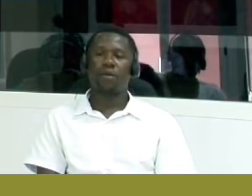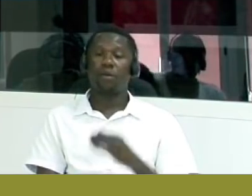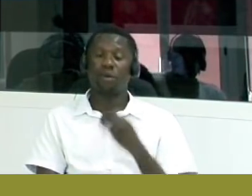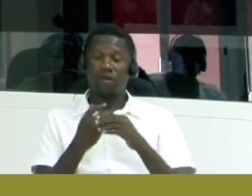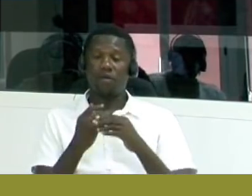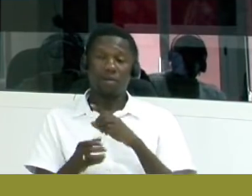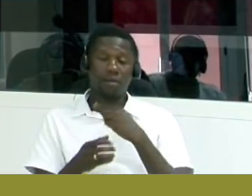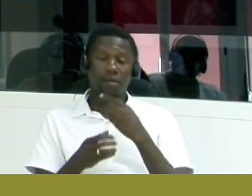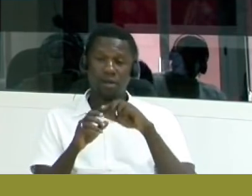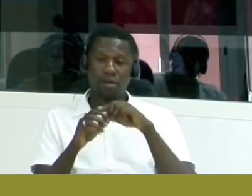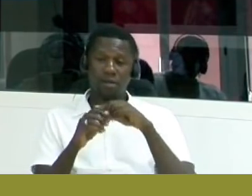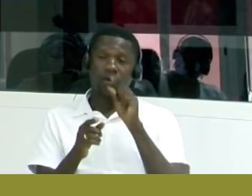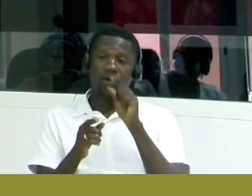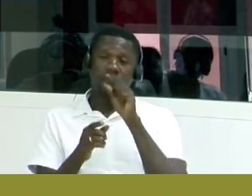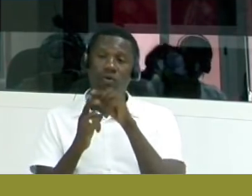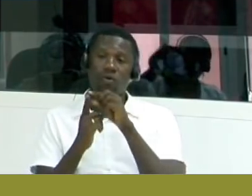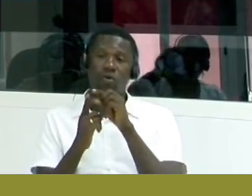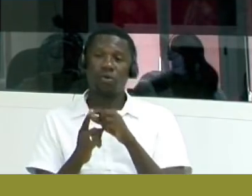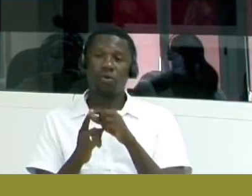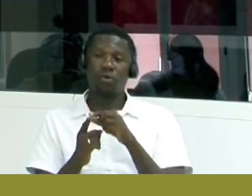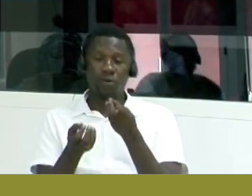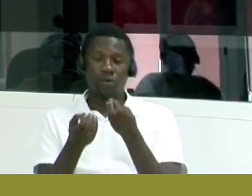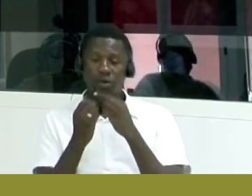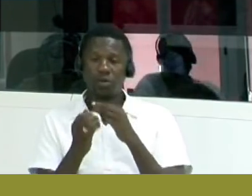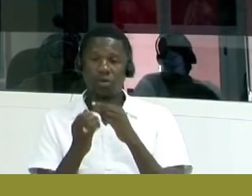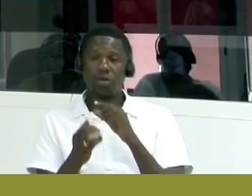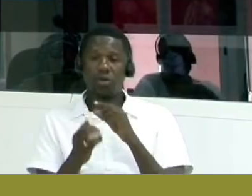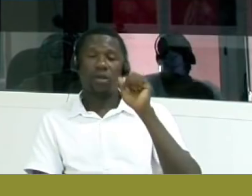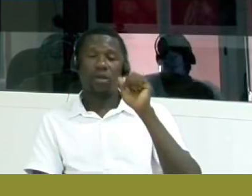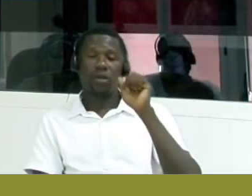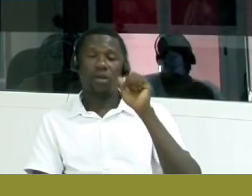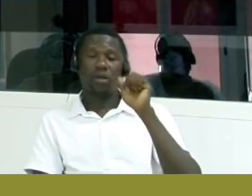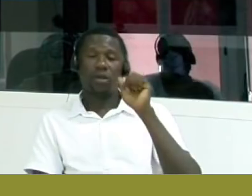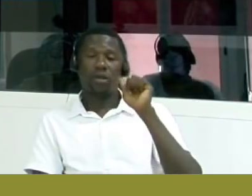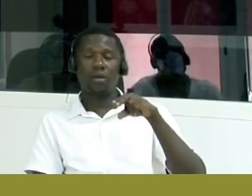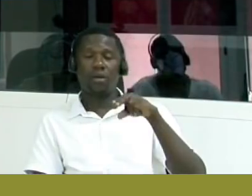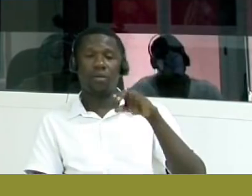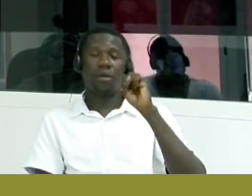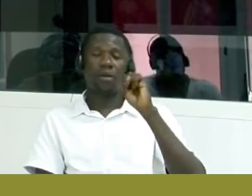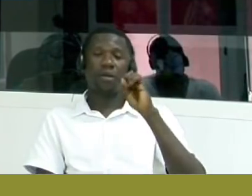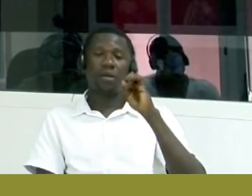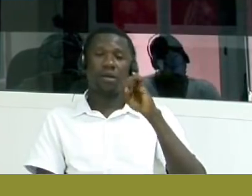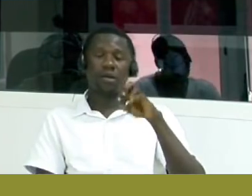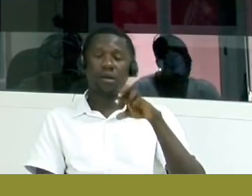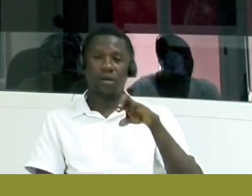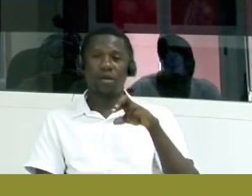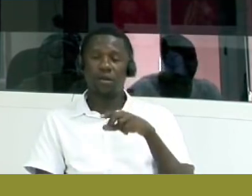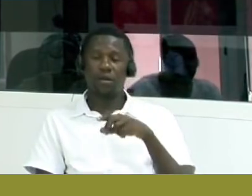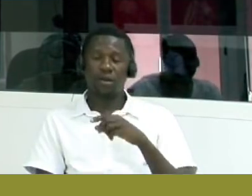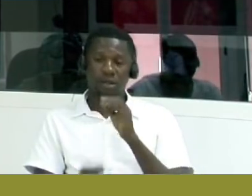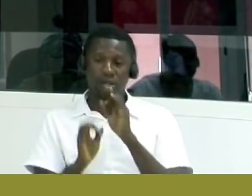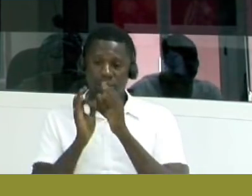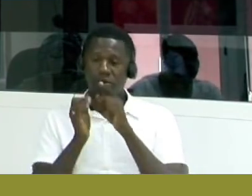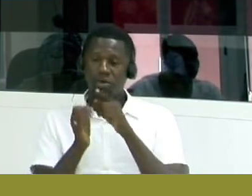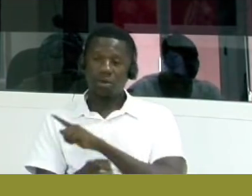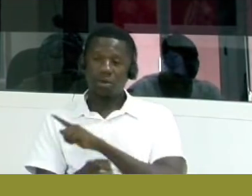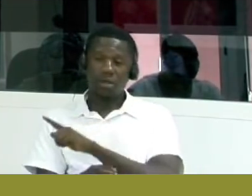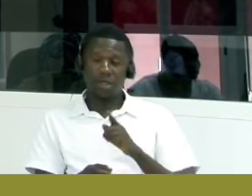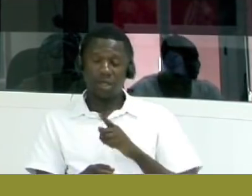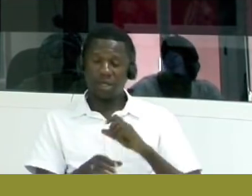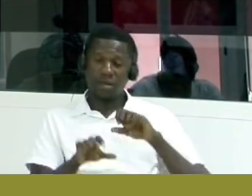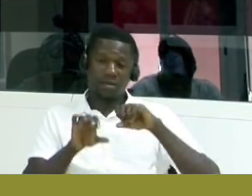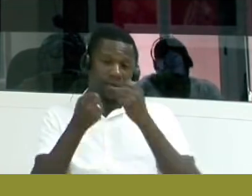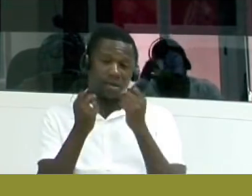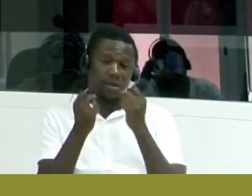your words. You told us Tamsir came and told you they messed up the operation, correct? Yes. And